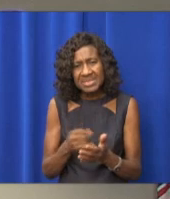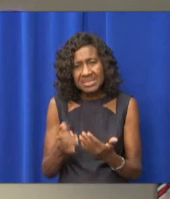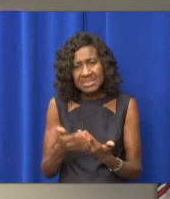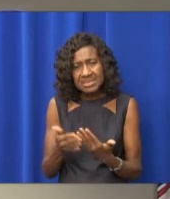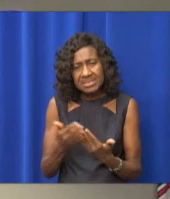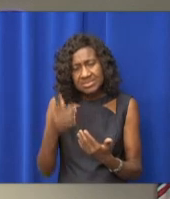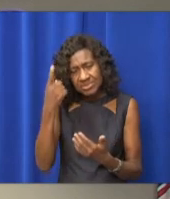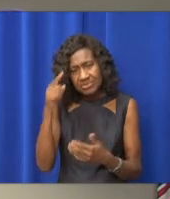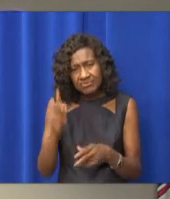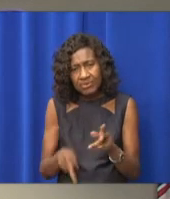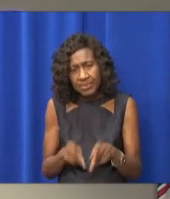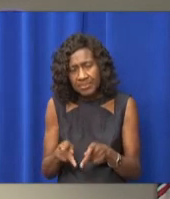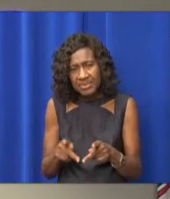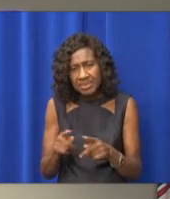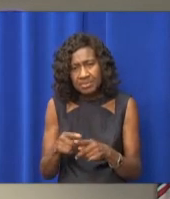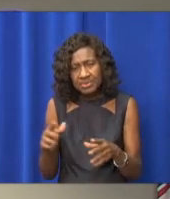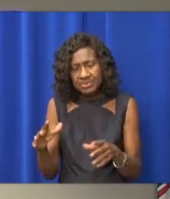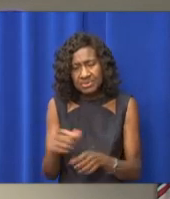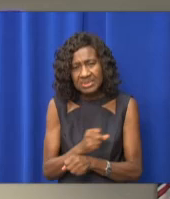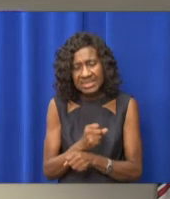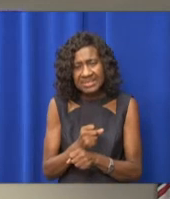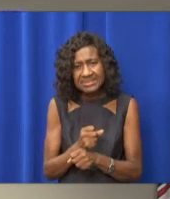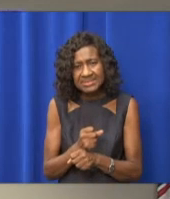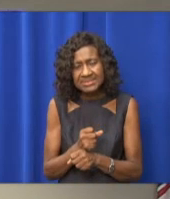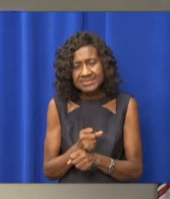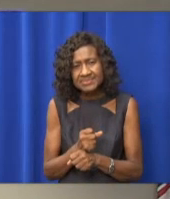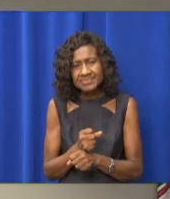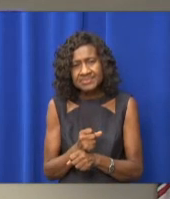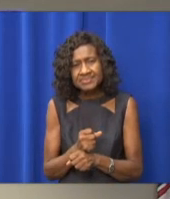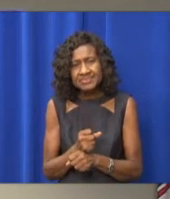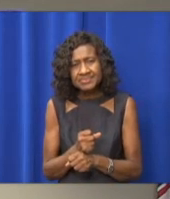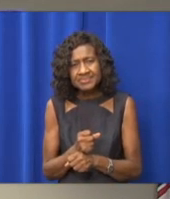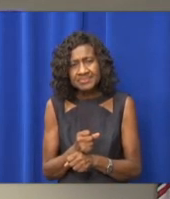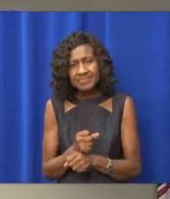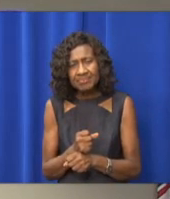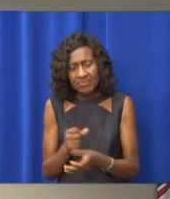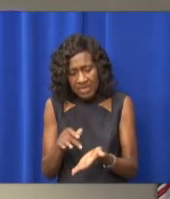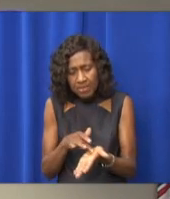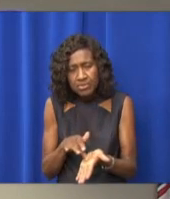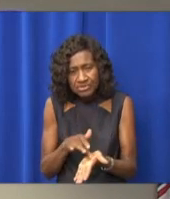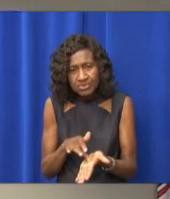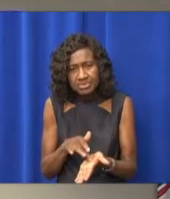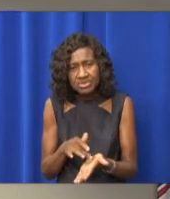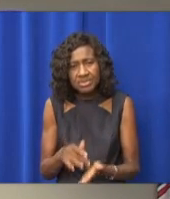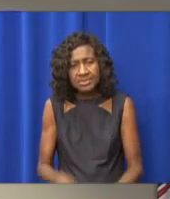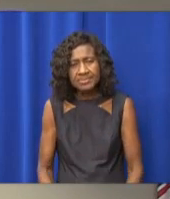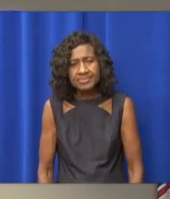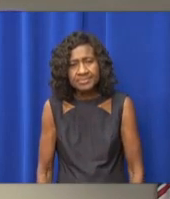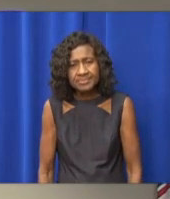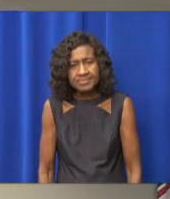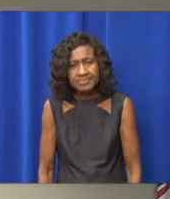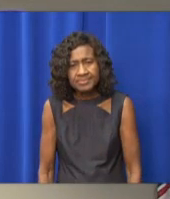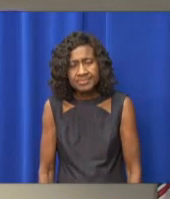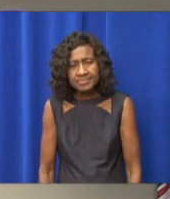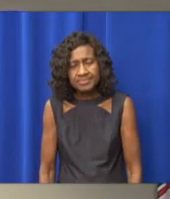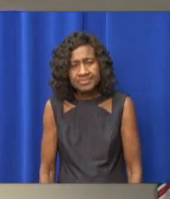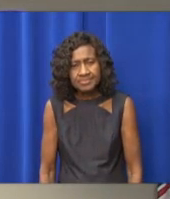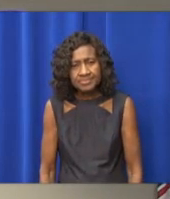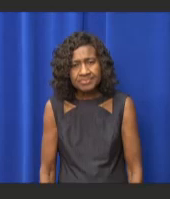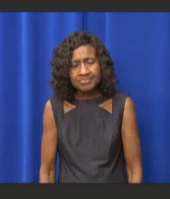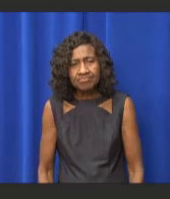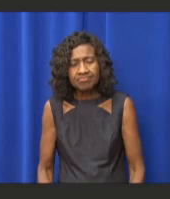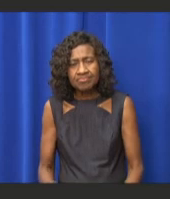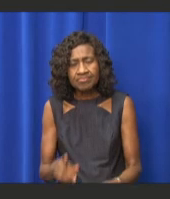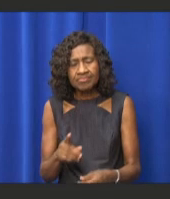prescriptions? Well, Dr. Williams is on. Dr. Williams, can you address the answer for us?